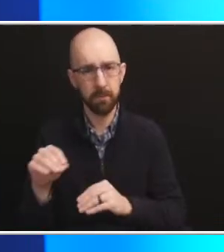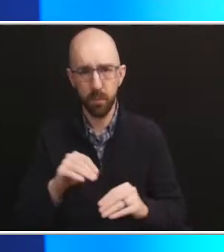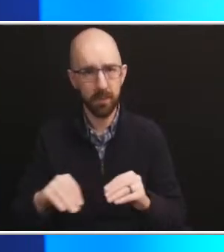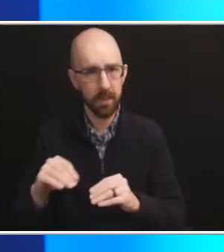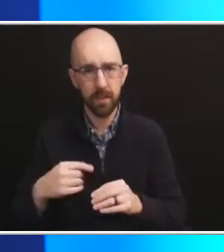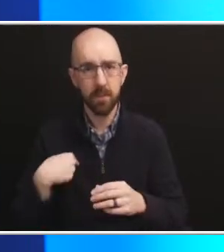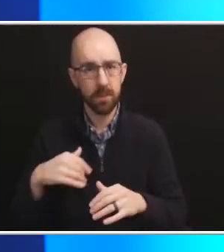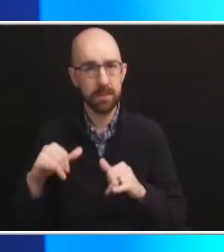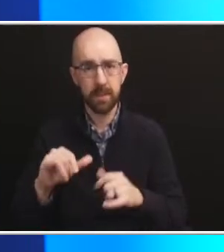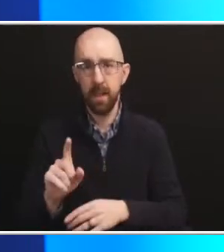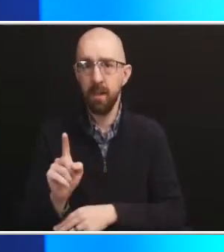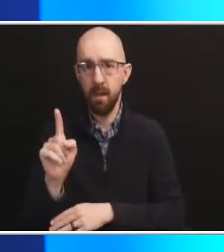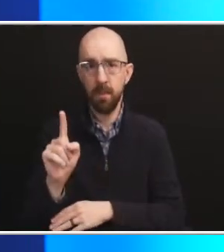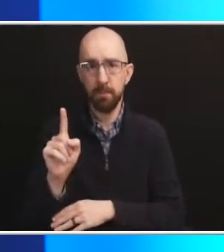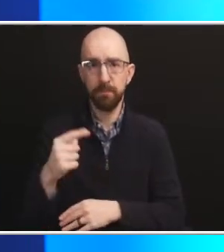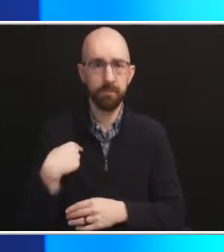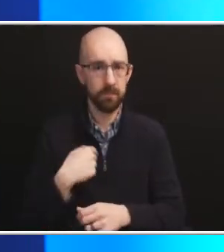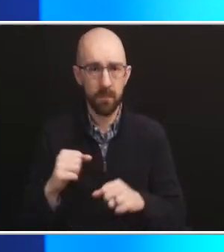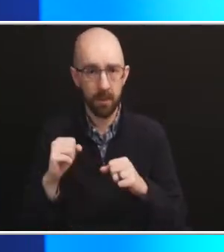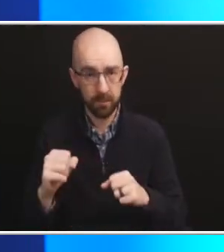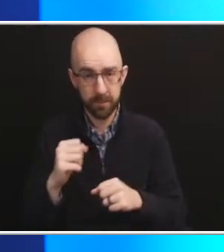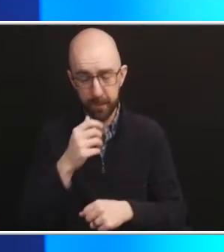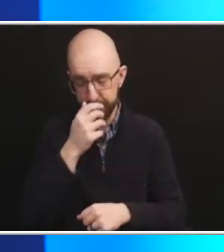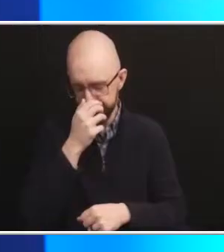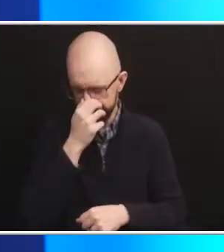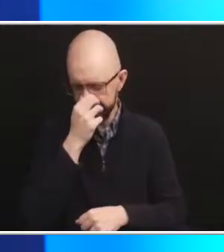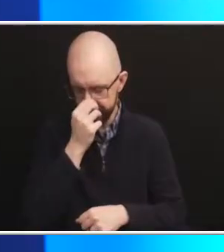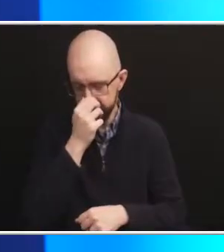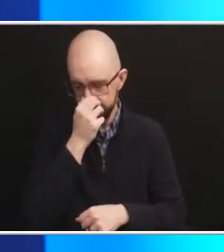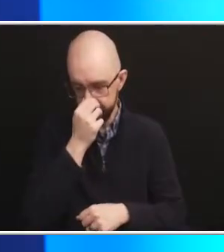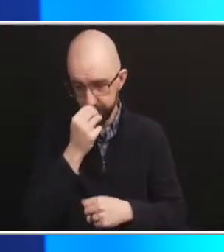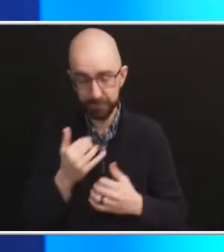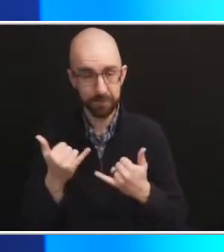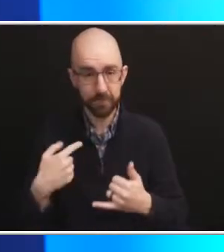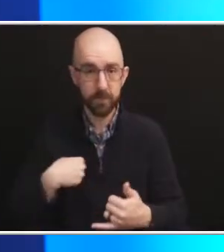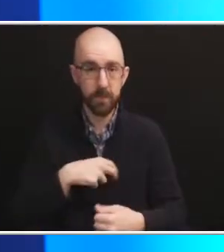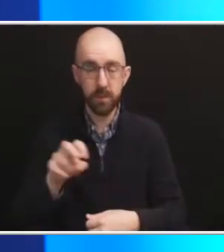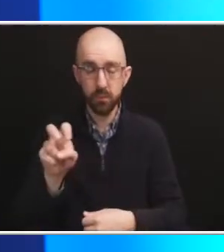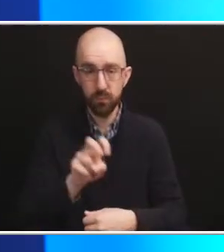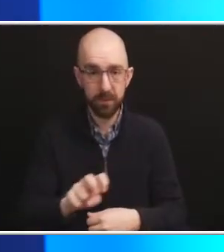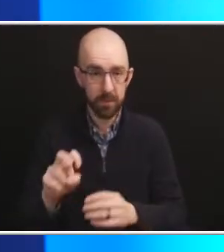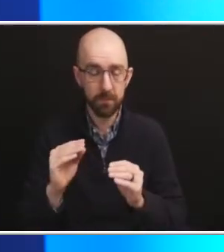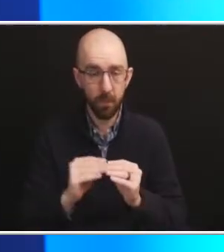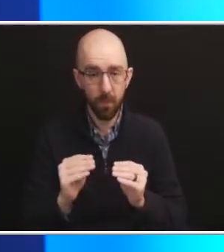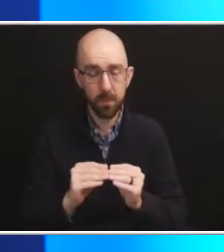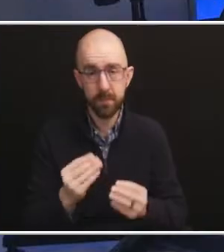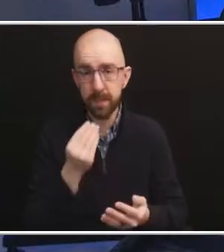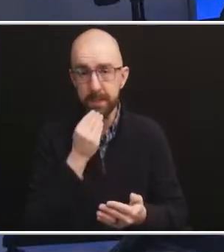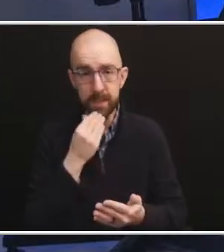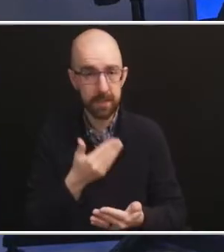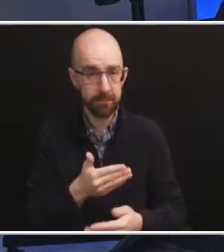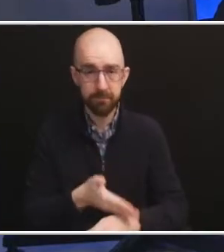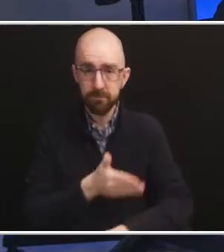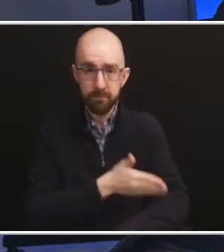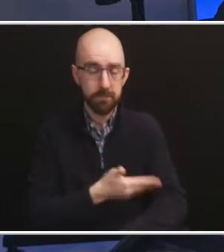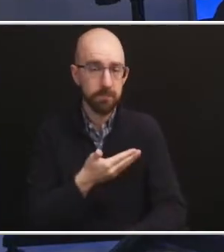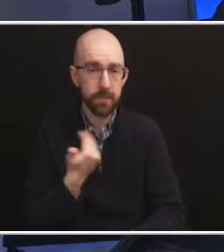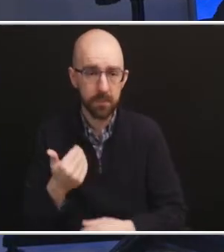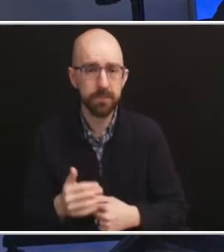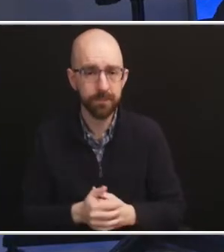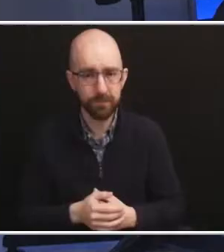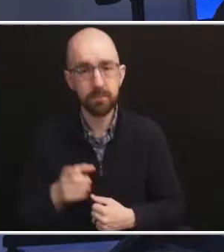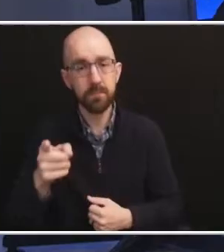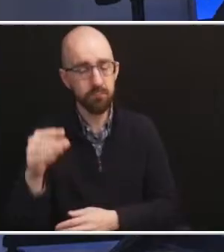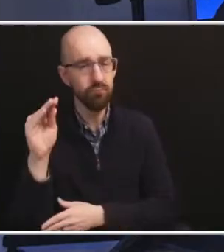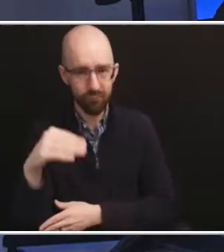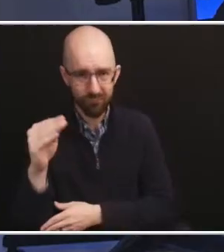we're exercising, we travel now more, and eating so much better. Dr. Taylor's shaking his head with a big